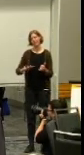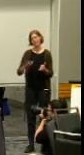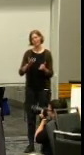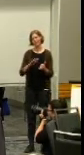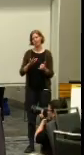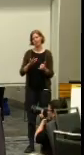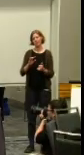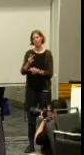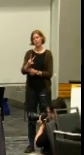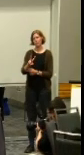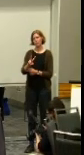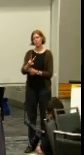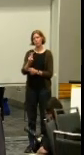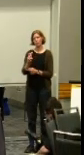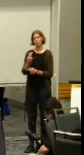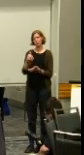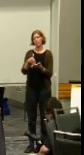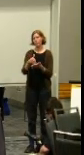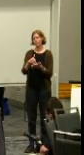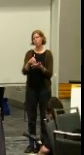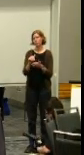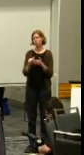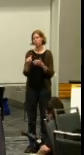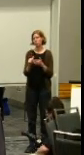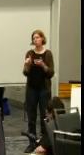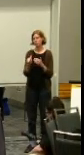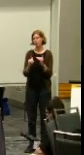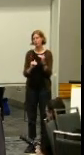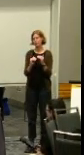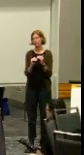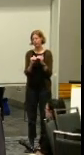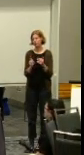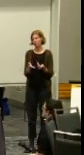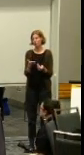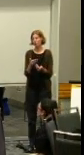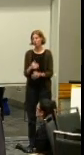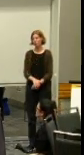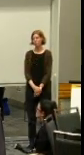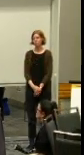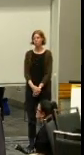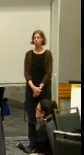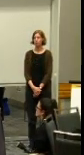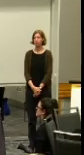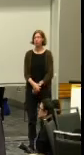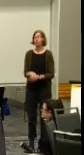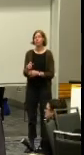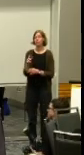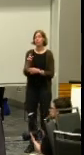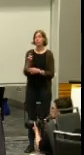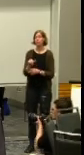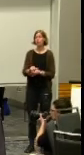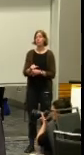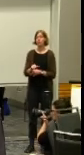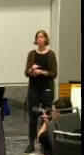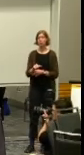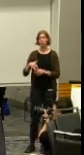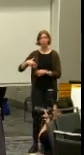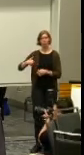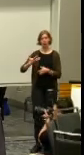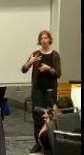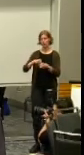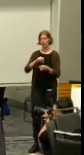just shy of $200,000. Is what we're currently at, and that's not including staff